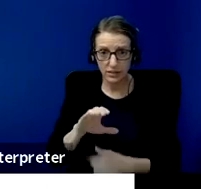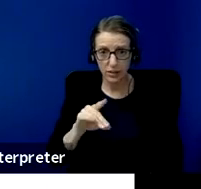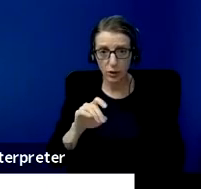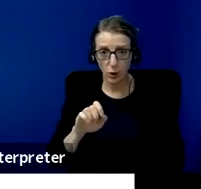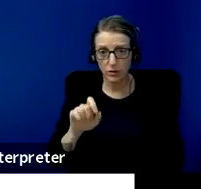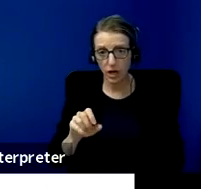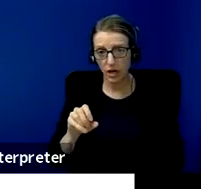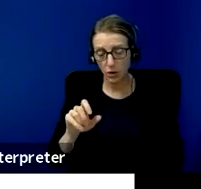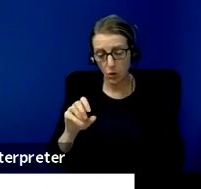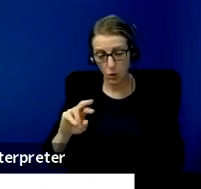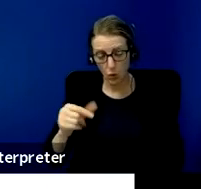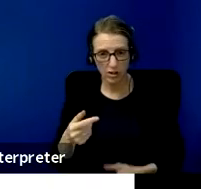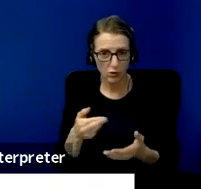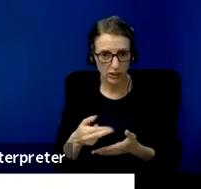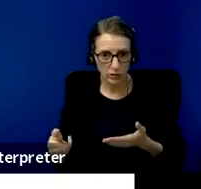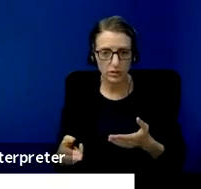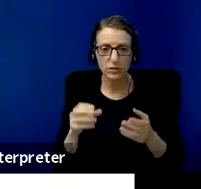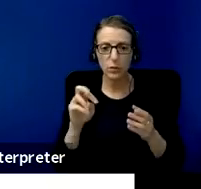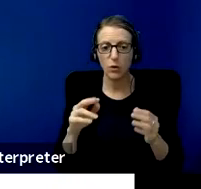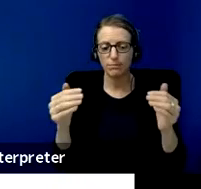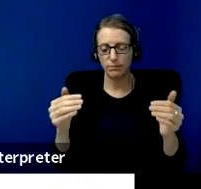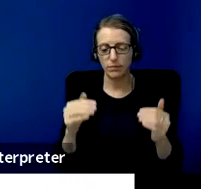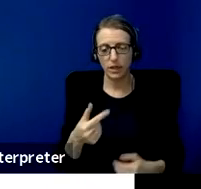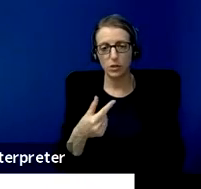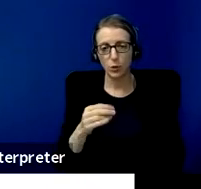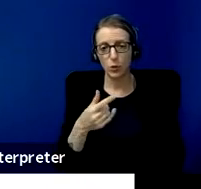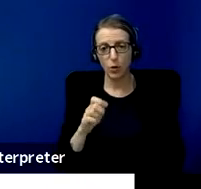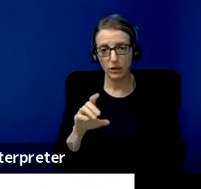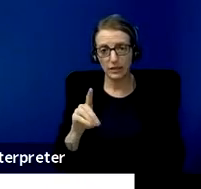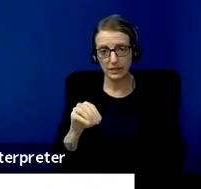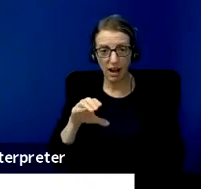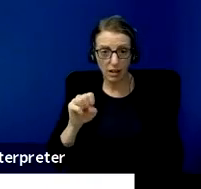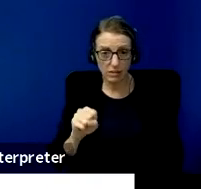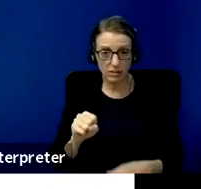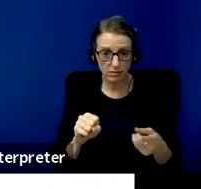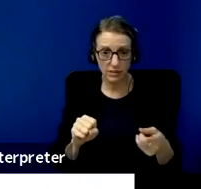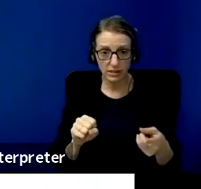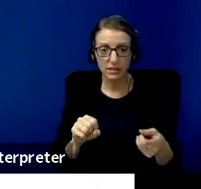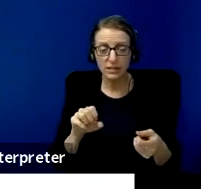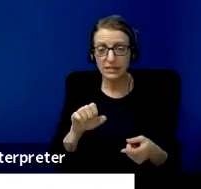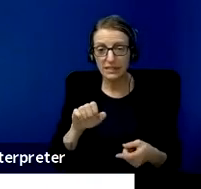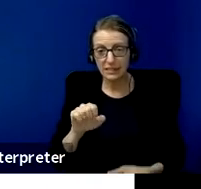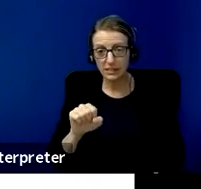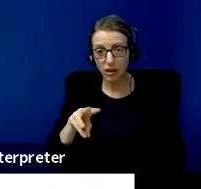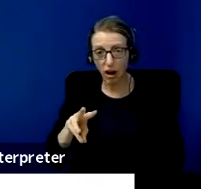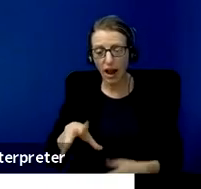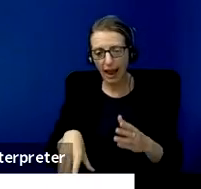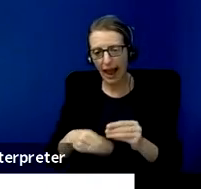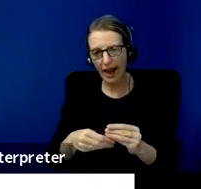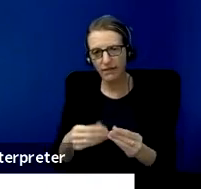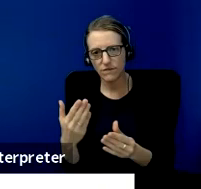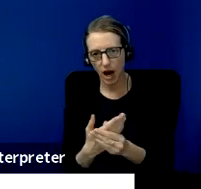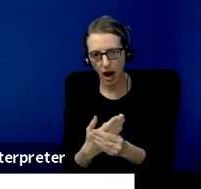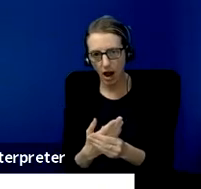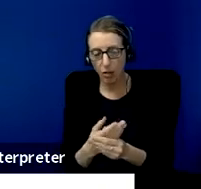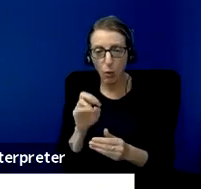You have other things like Google Docs. In Seesaw, you can click the Add File button. You can directly select it from